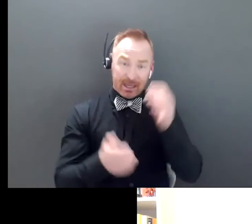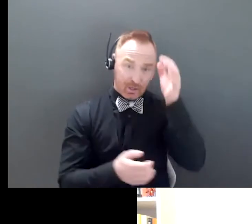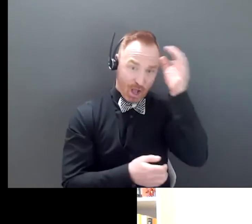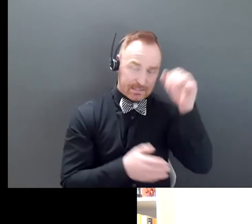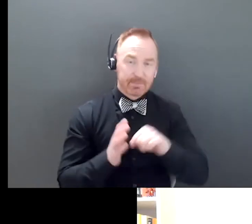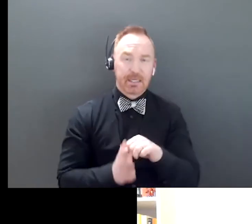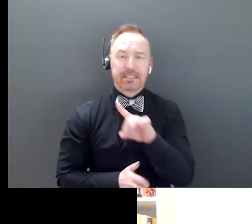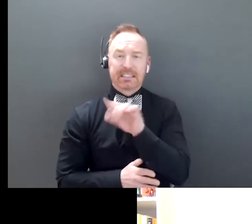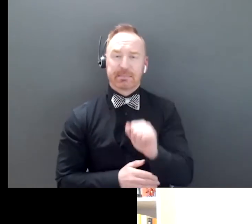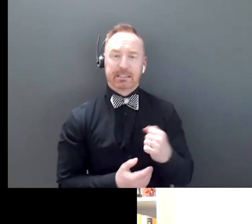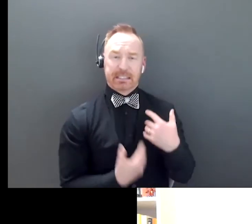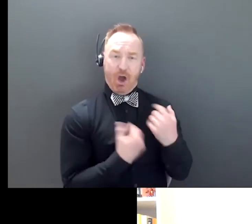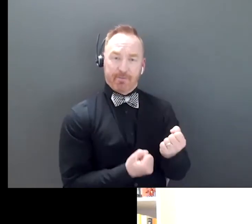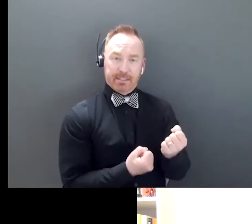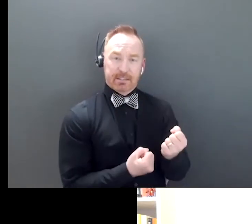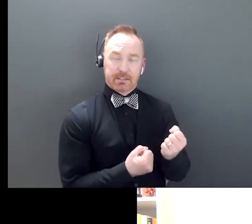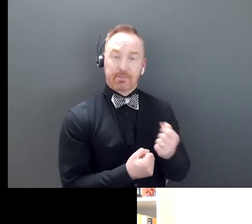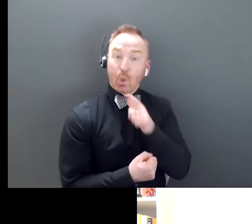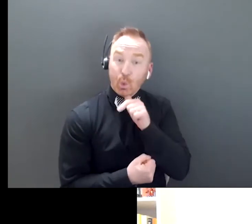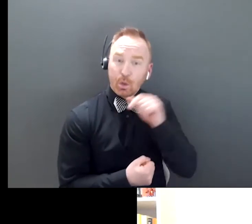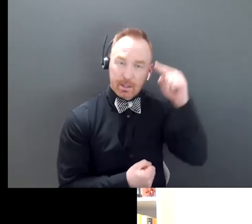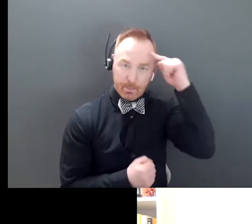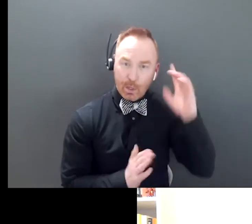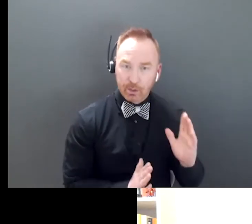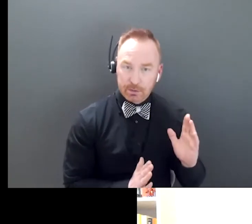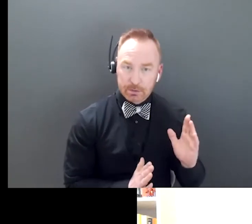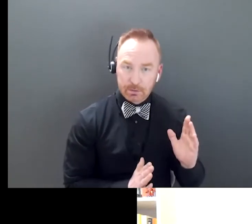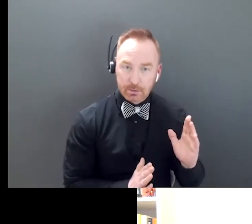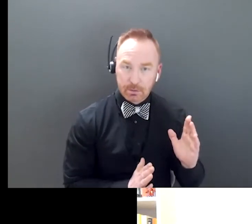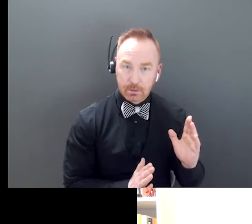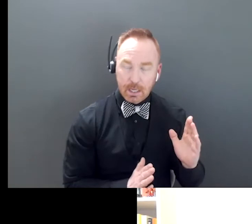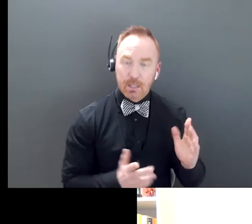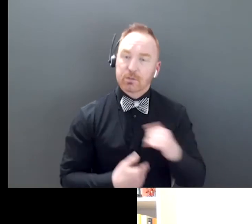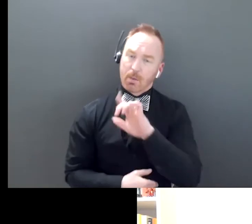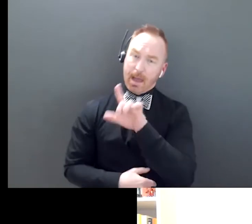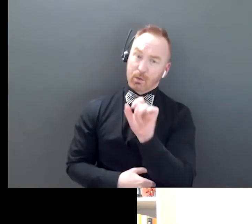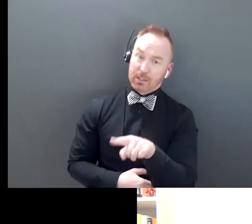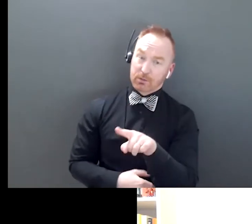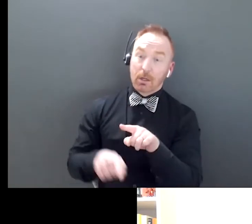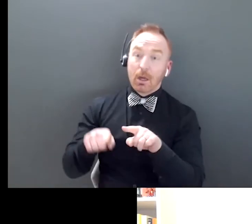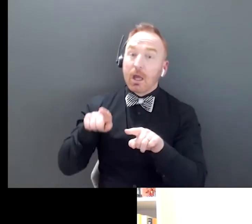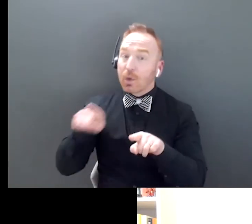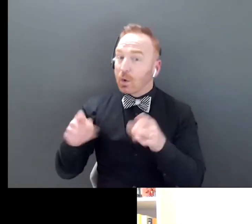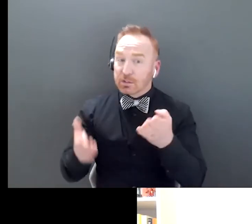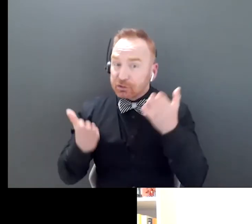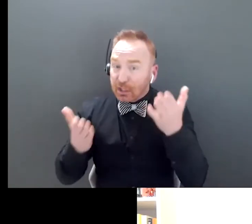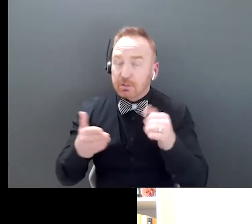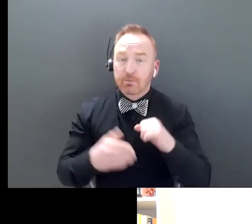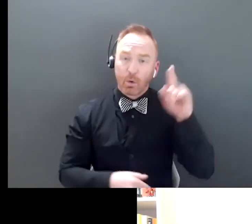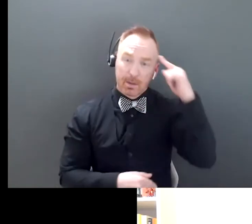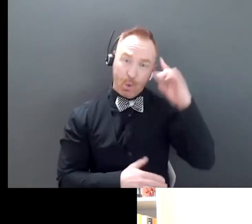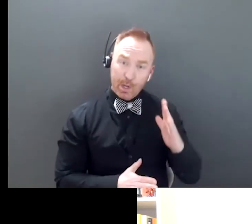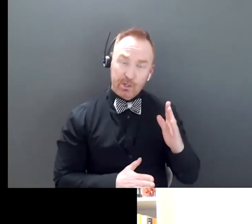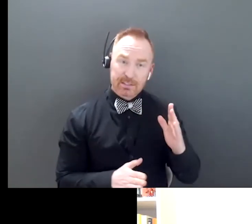amongst employers. And so a question I have for you is how, or what suggestions do you have for employers who are